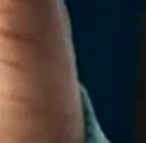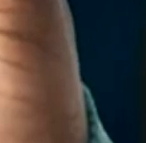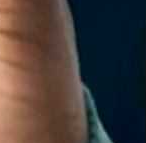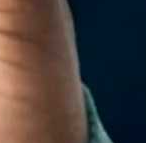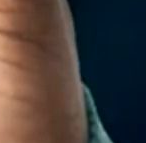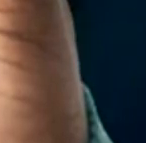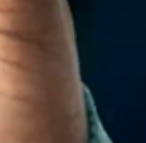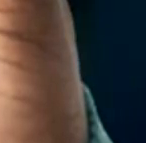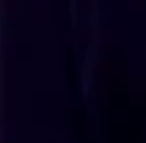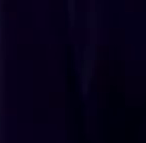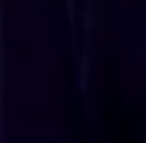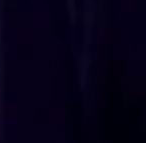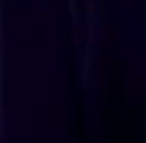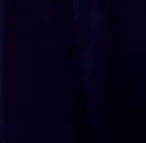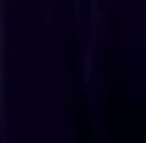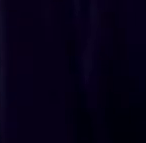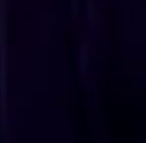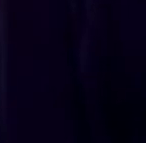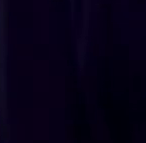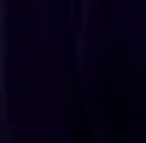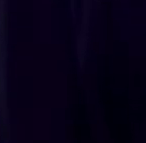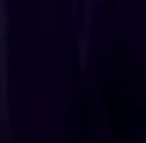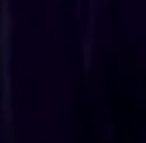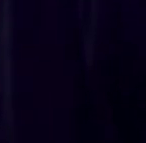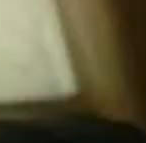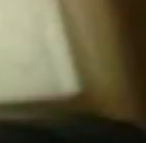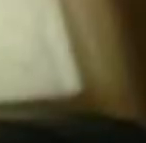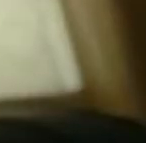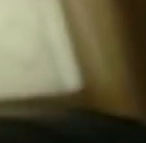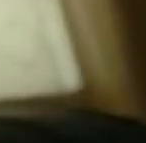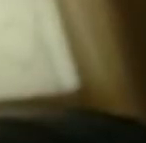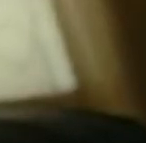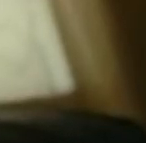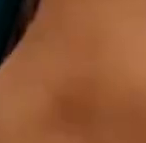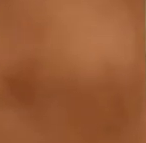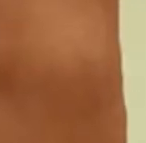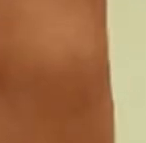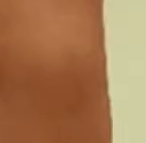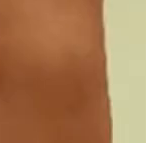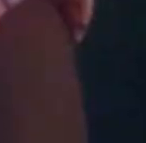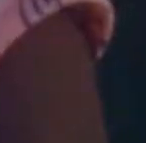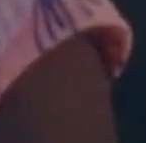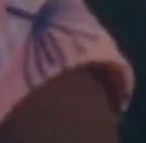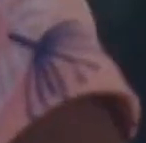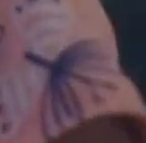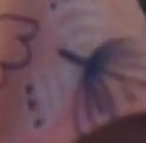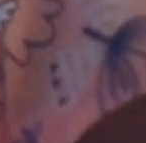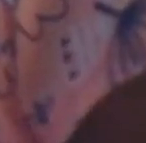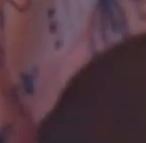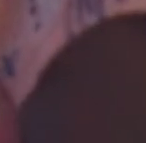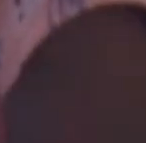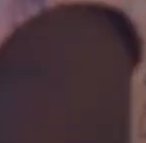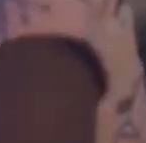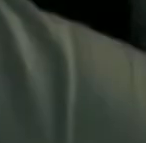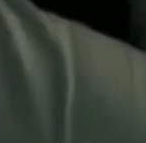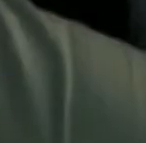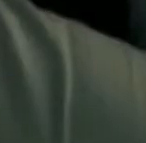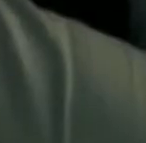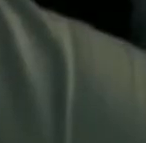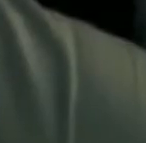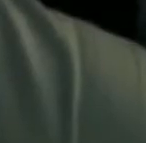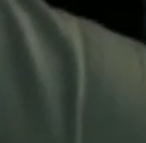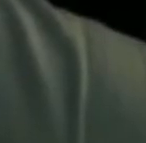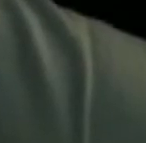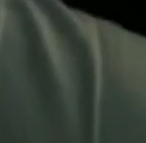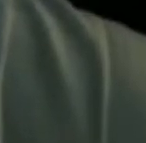to business, to better education, to better healthcare, to a better life, so that no